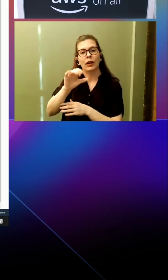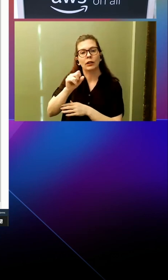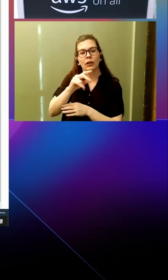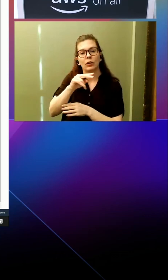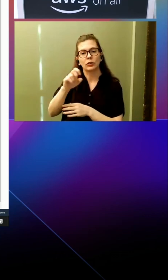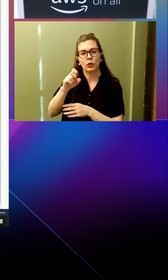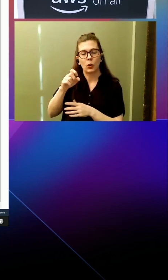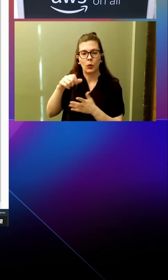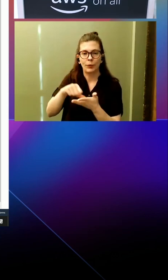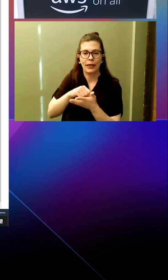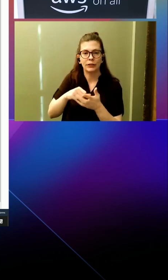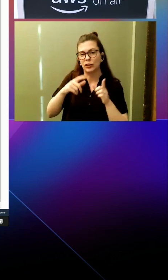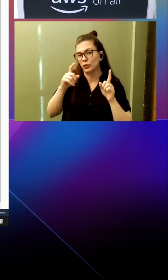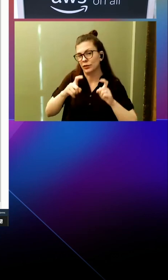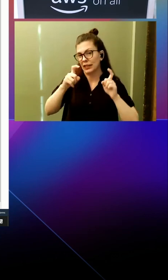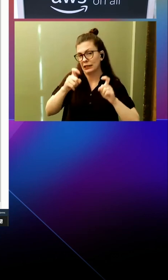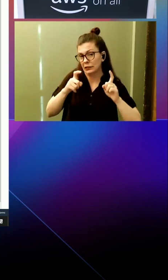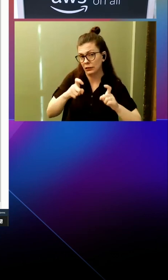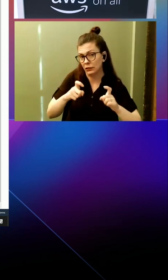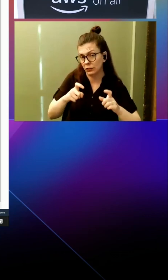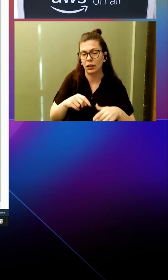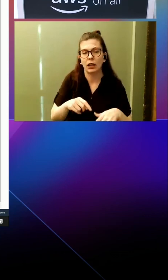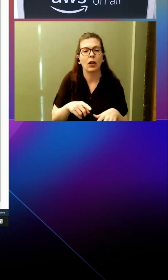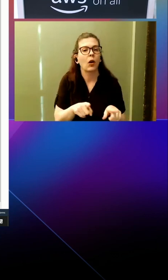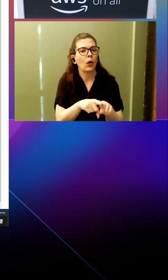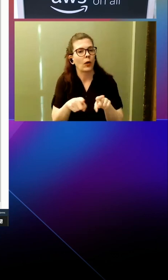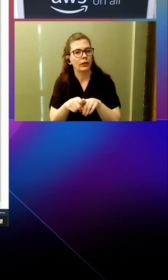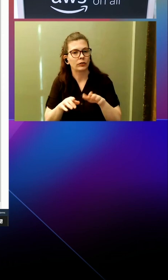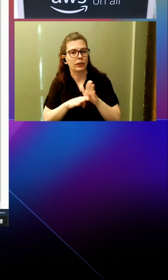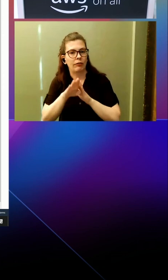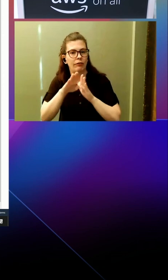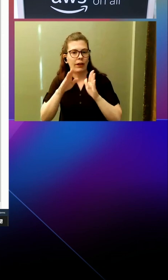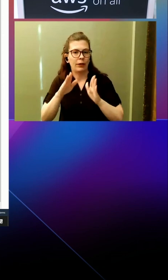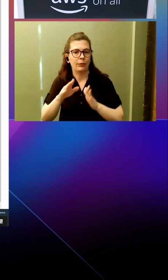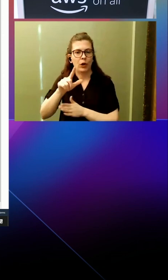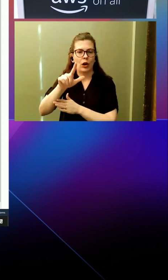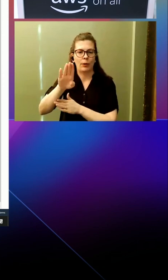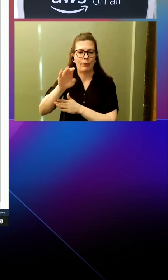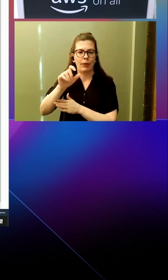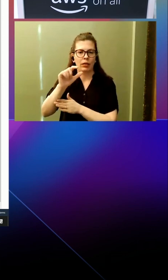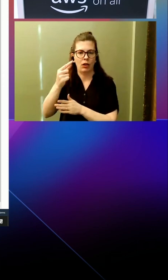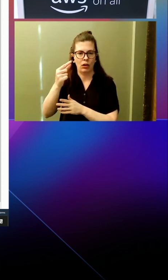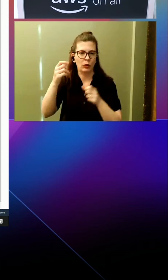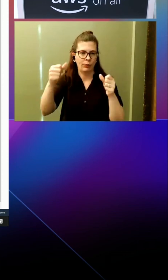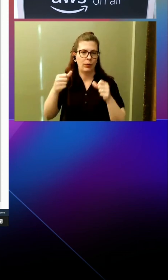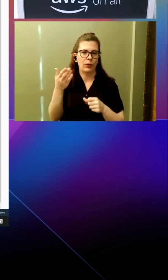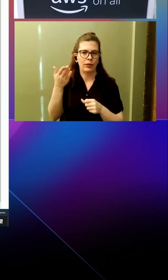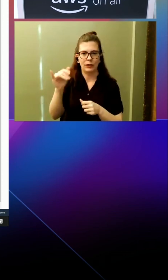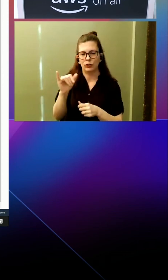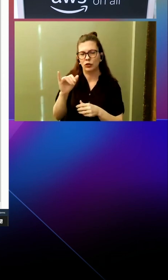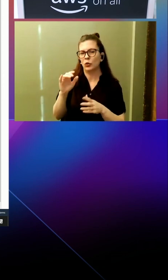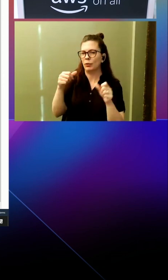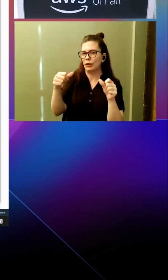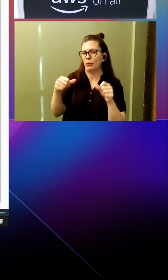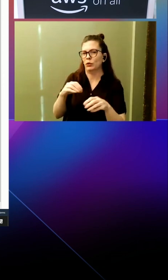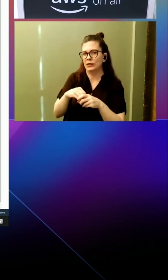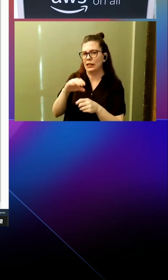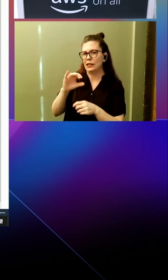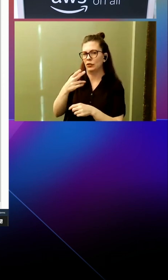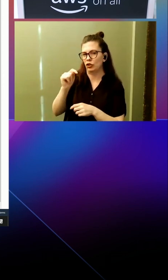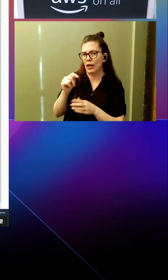feature. And we have a developer blog, which we'll be posting as well in the chat rooms. And we also have the